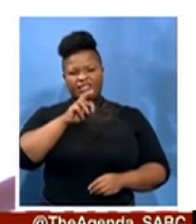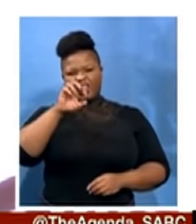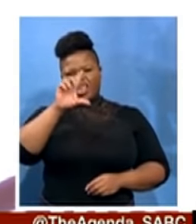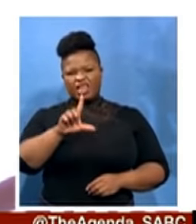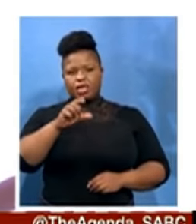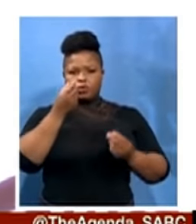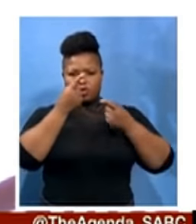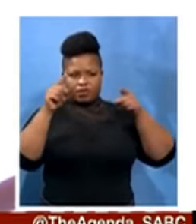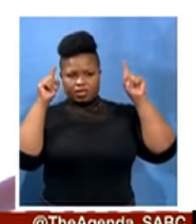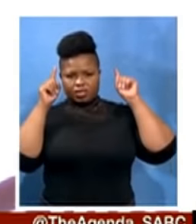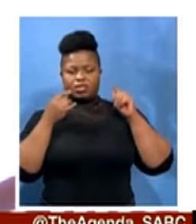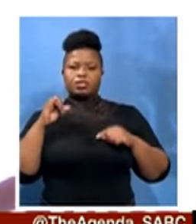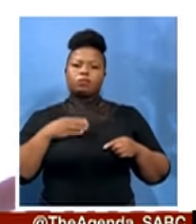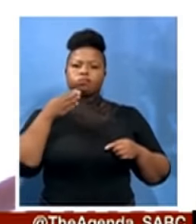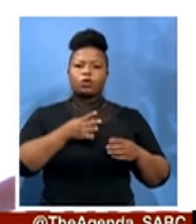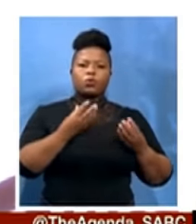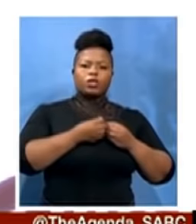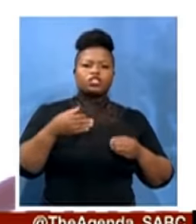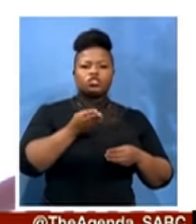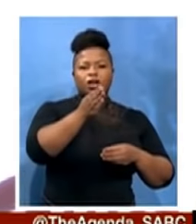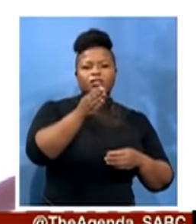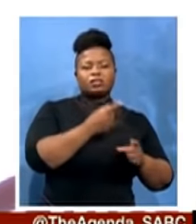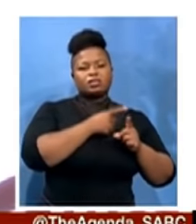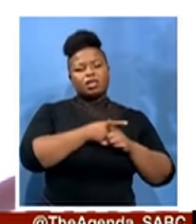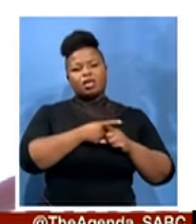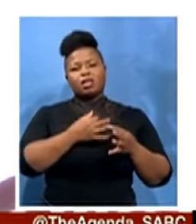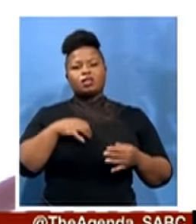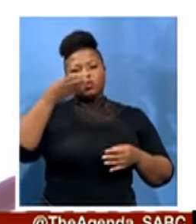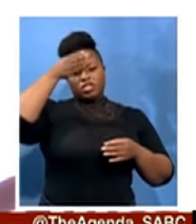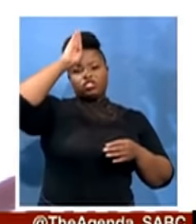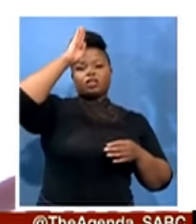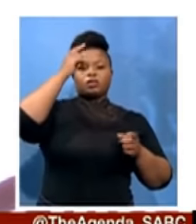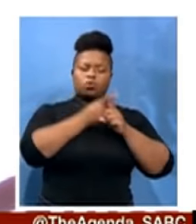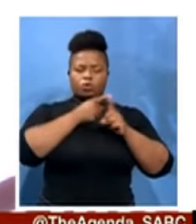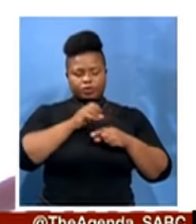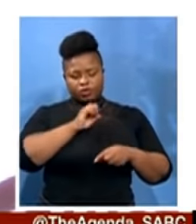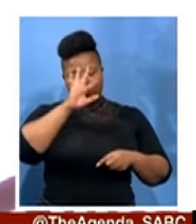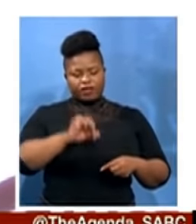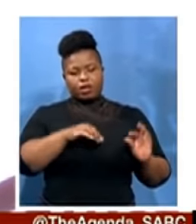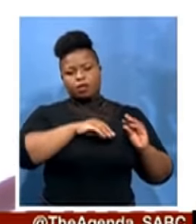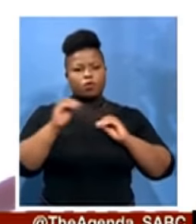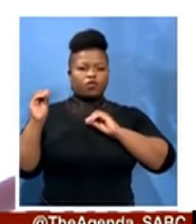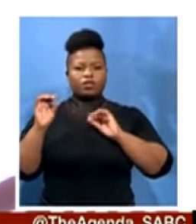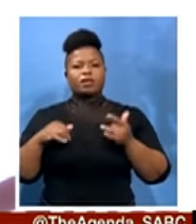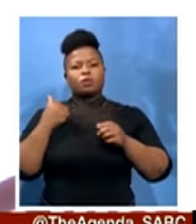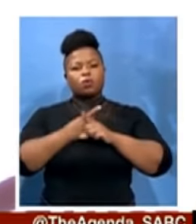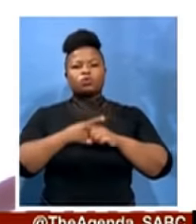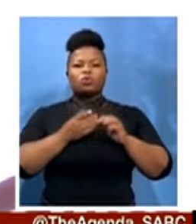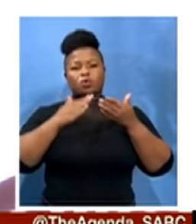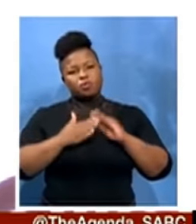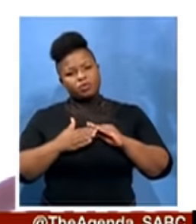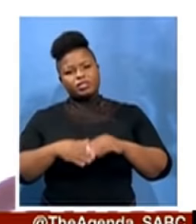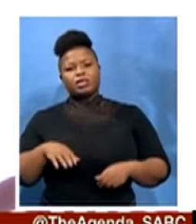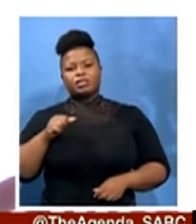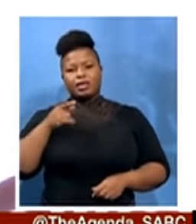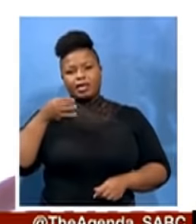he left South Africa. So that is the Lindani that the family and friends and the community of Esikhaleni are explaining to us,